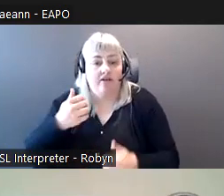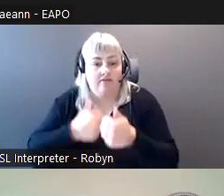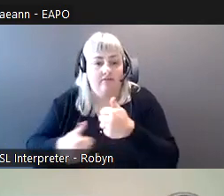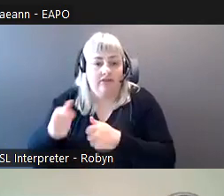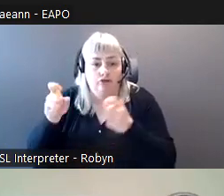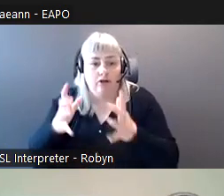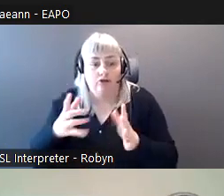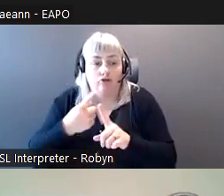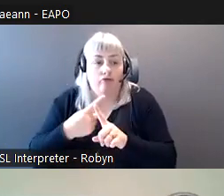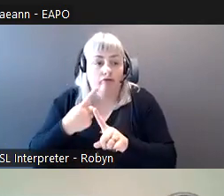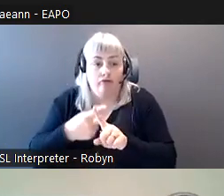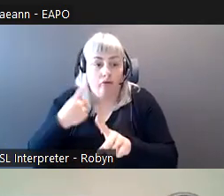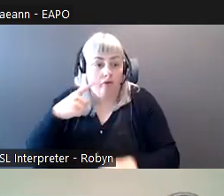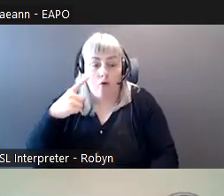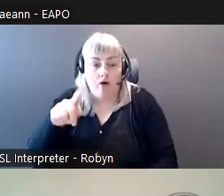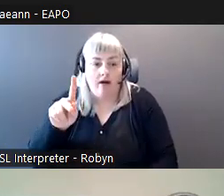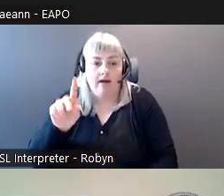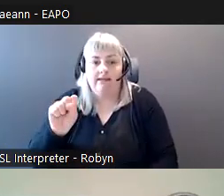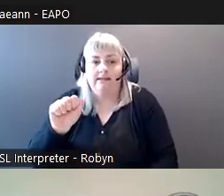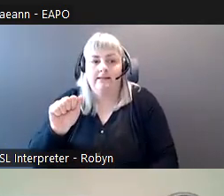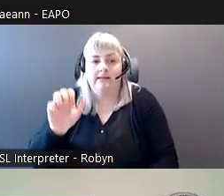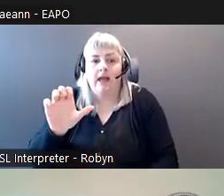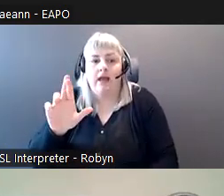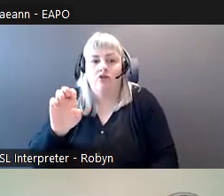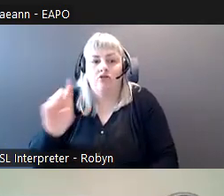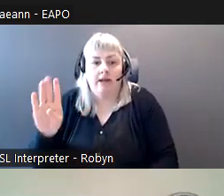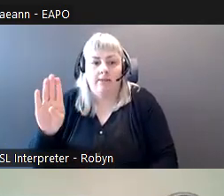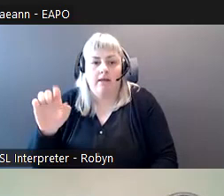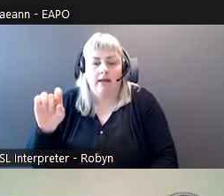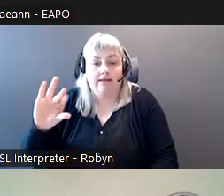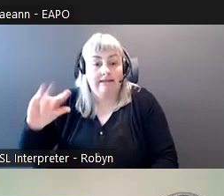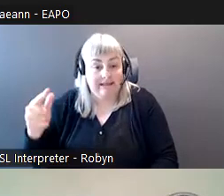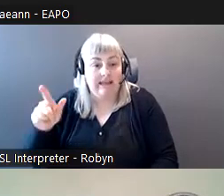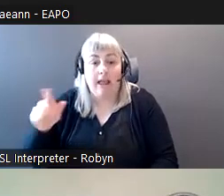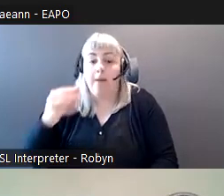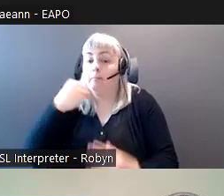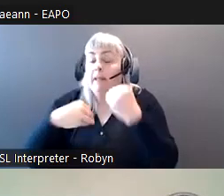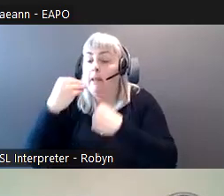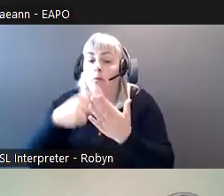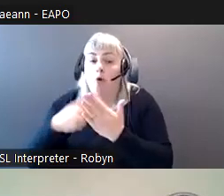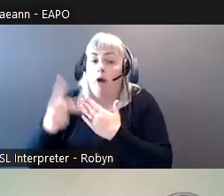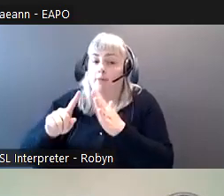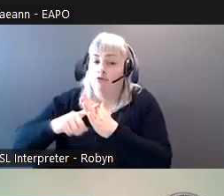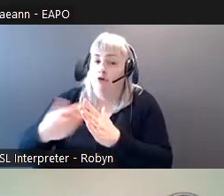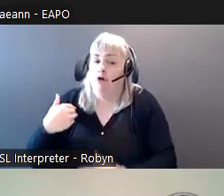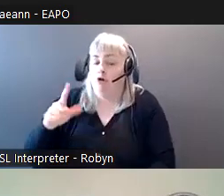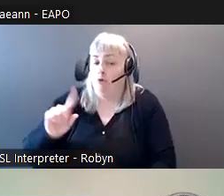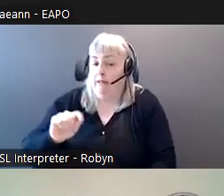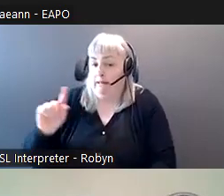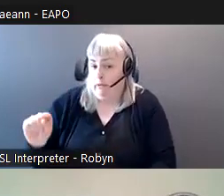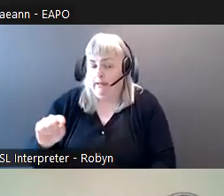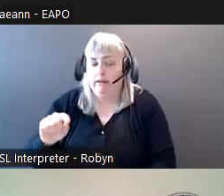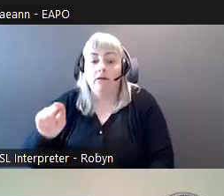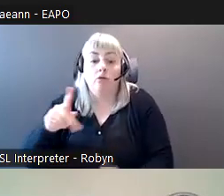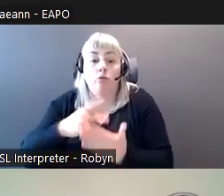Sacred Blessings, which is a meal program that began in March 2020. This program assists seniors as well